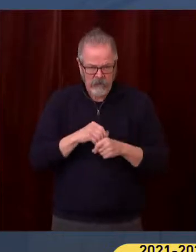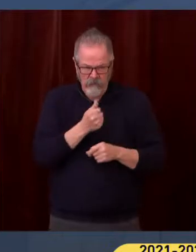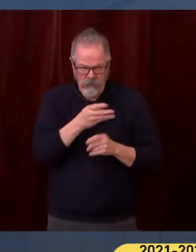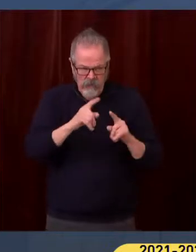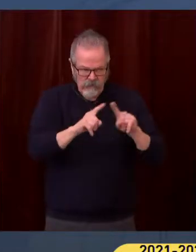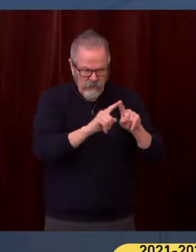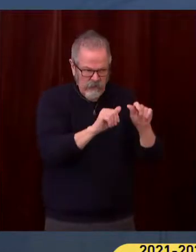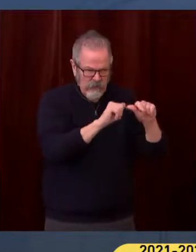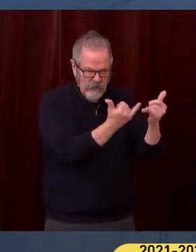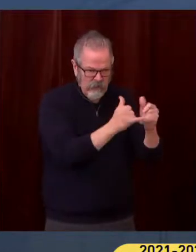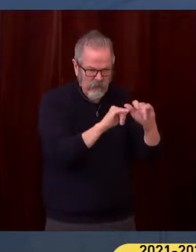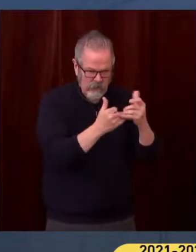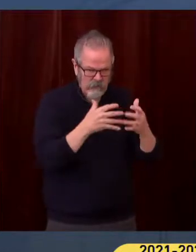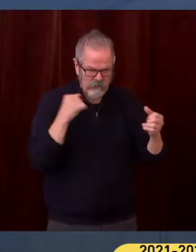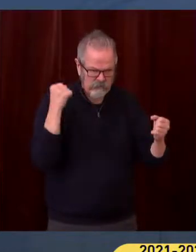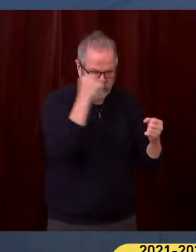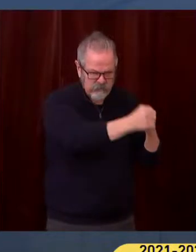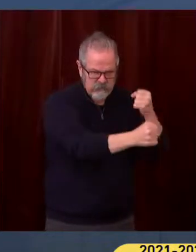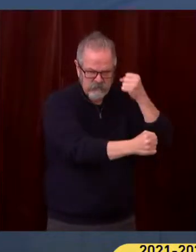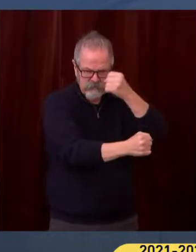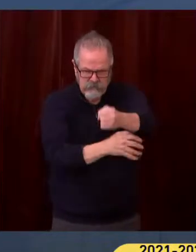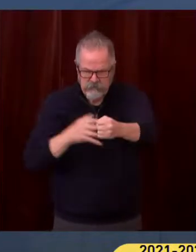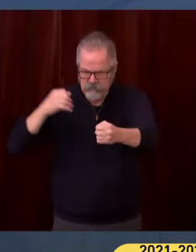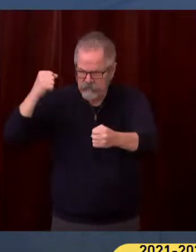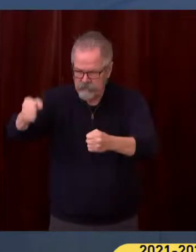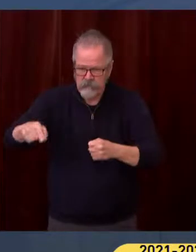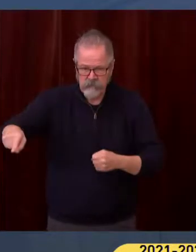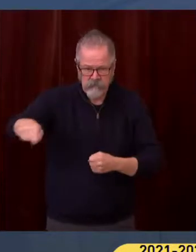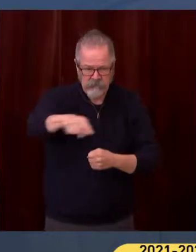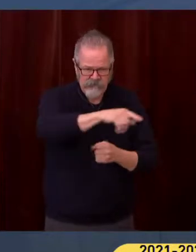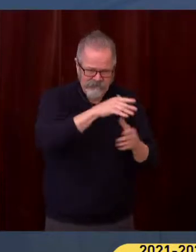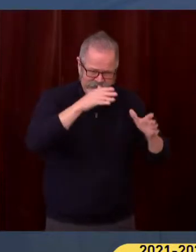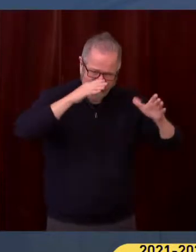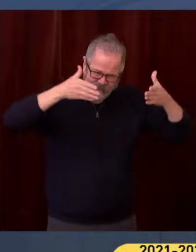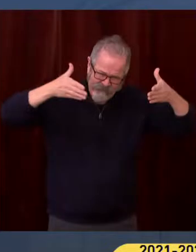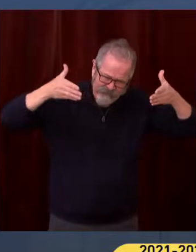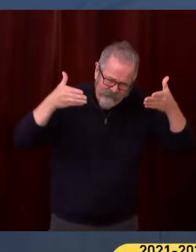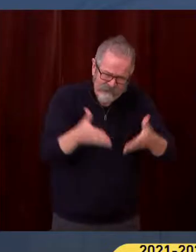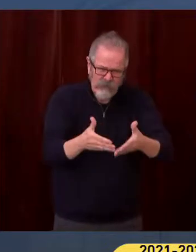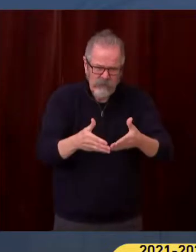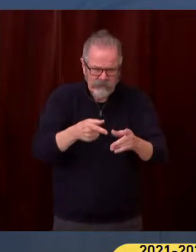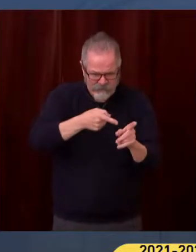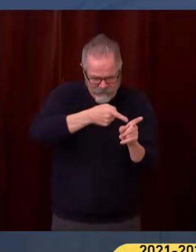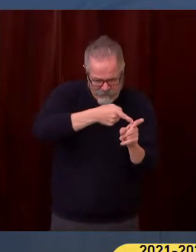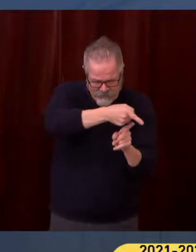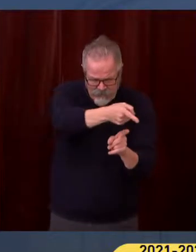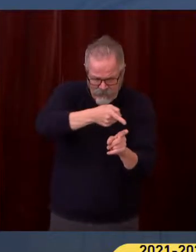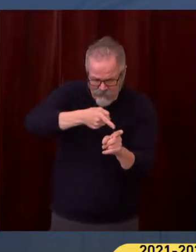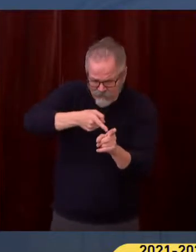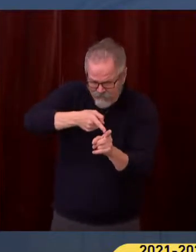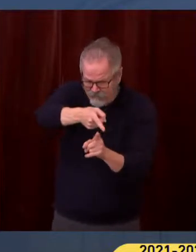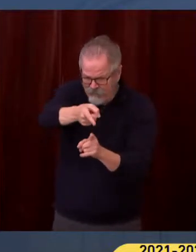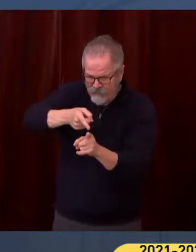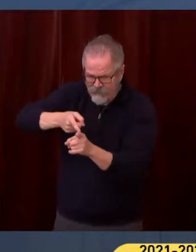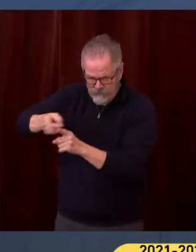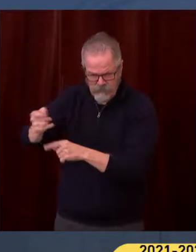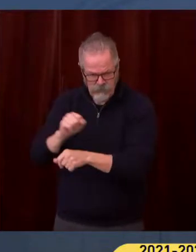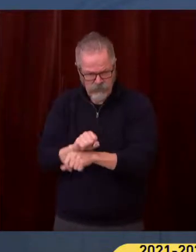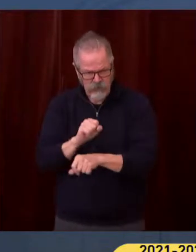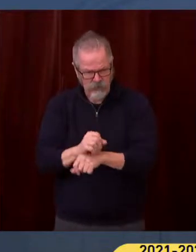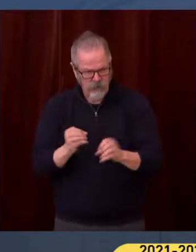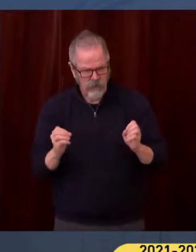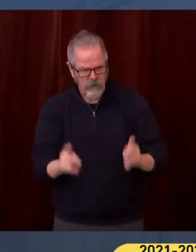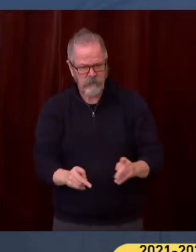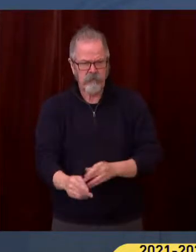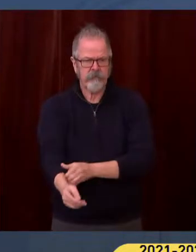looking forward to working with the legislature and we have a leader in the legislature, Senator Rebecca, Rebecca Saldana,